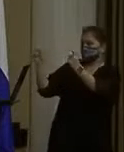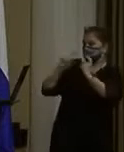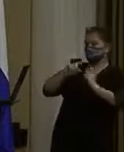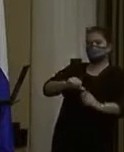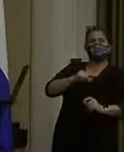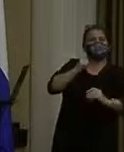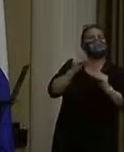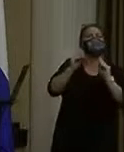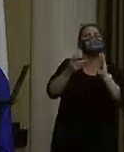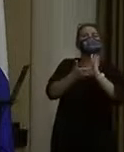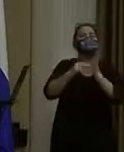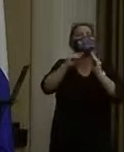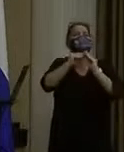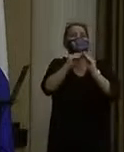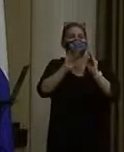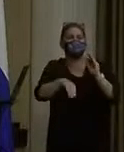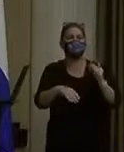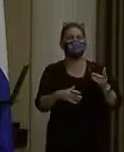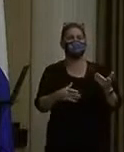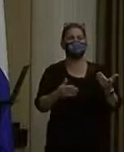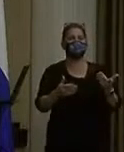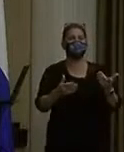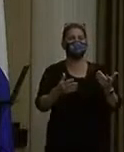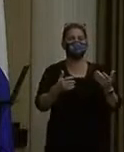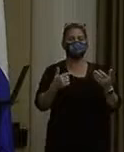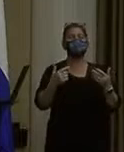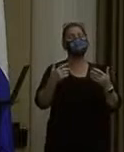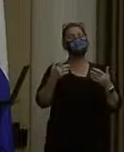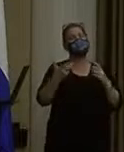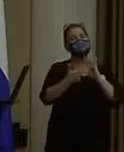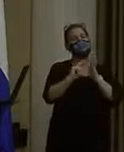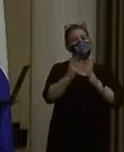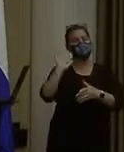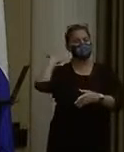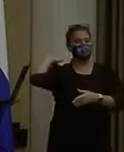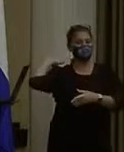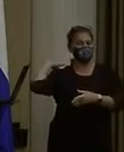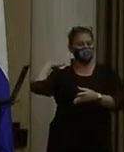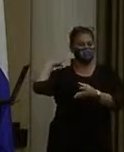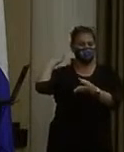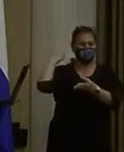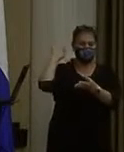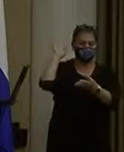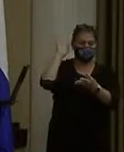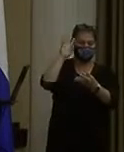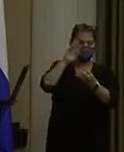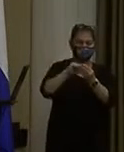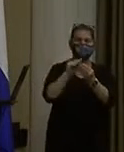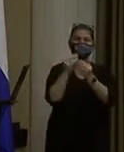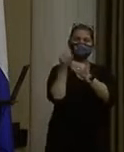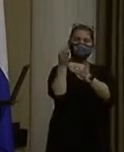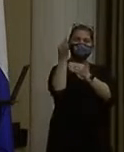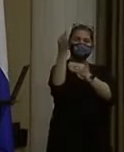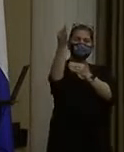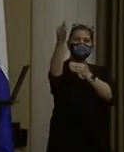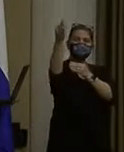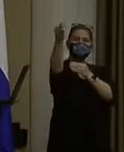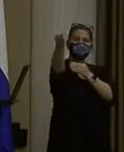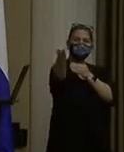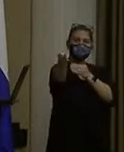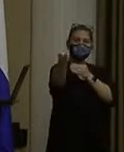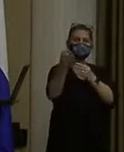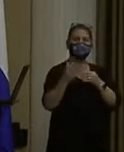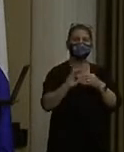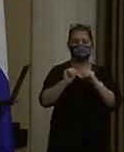that? More than the pride we inherit. It's the past we stepped into and how we repair